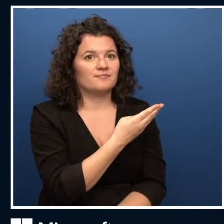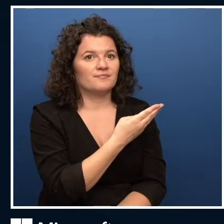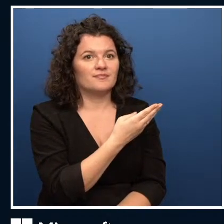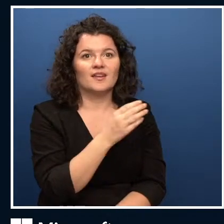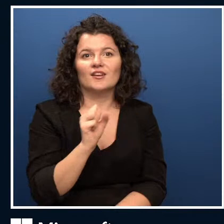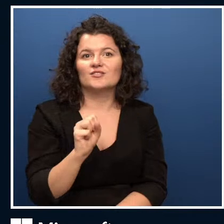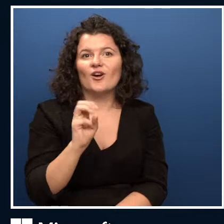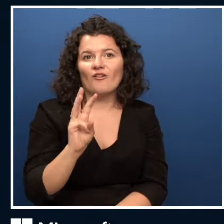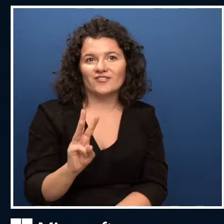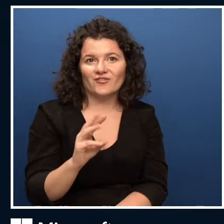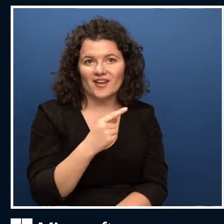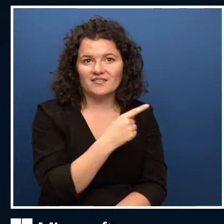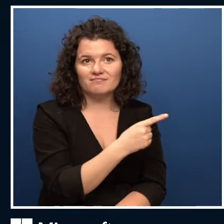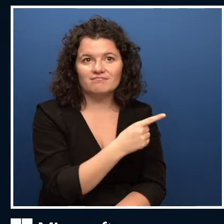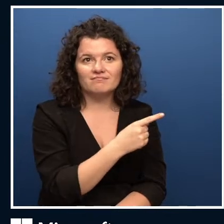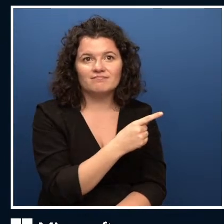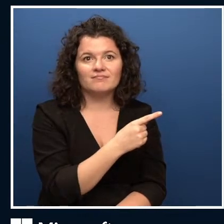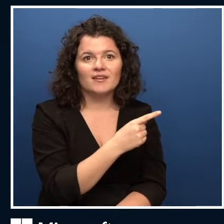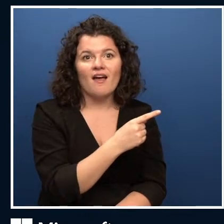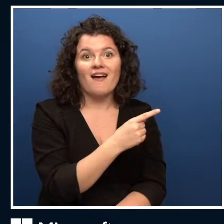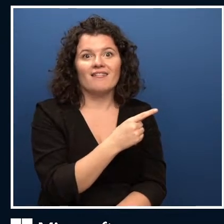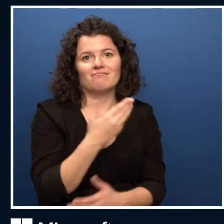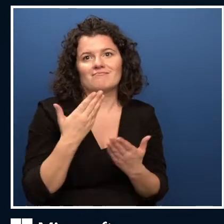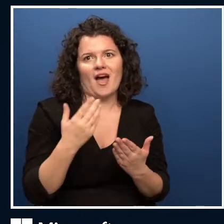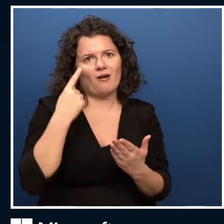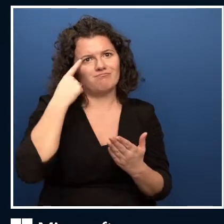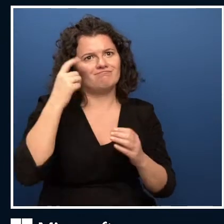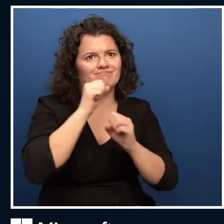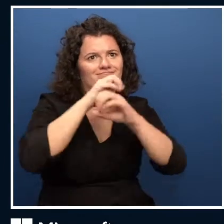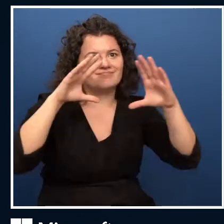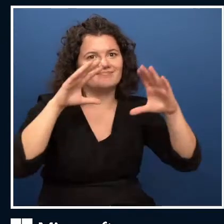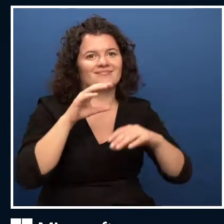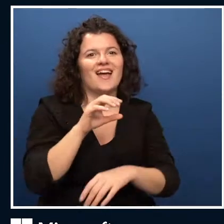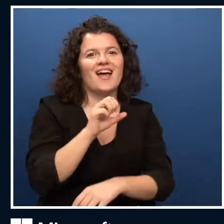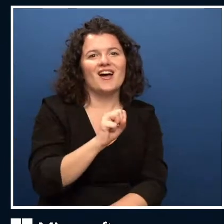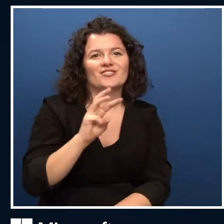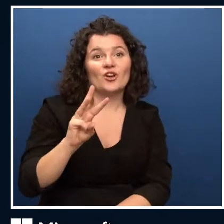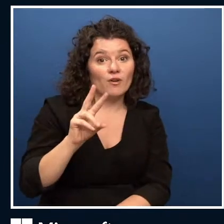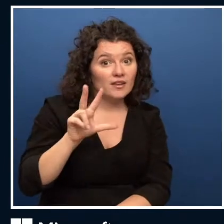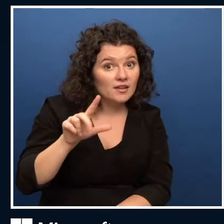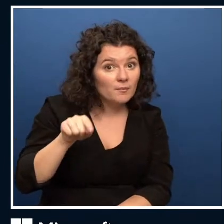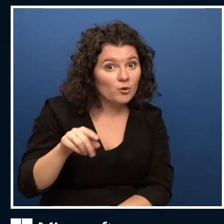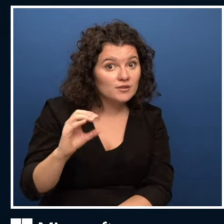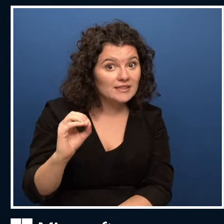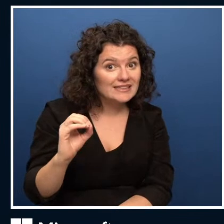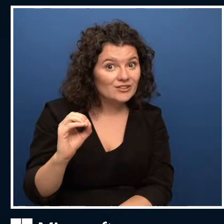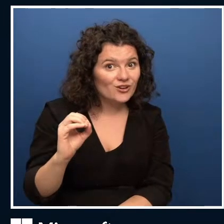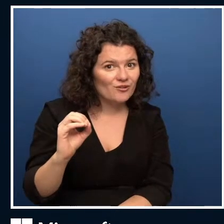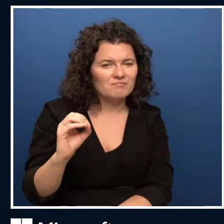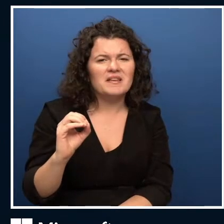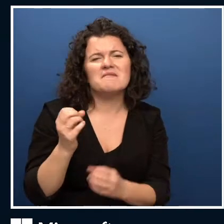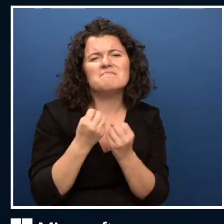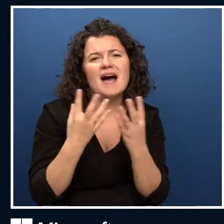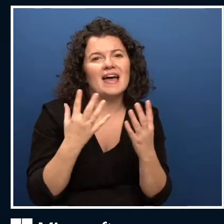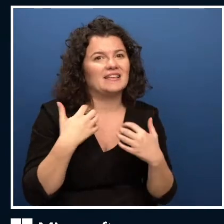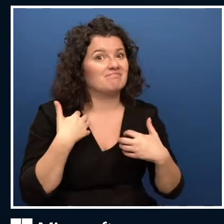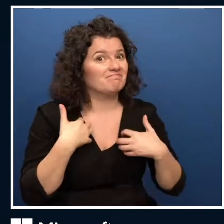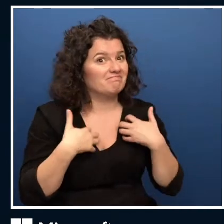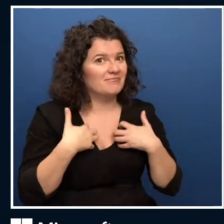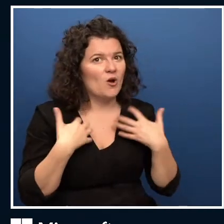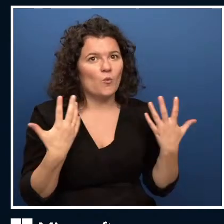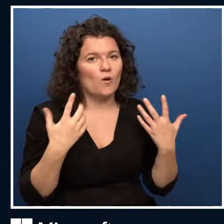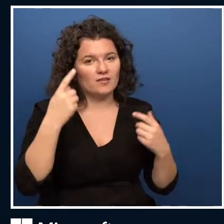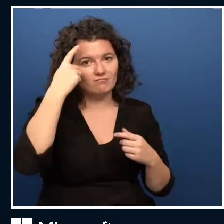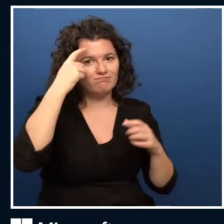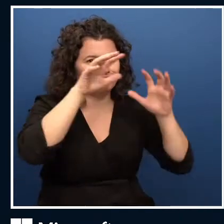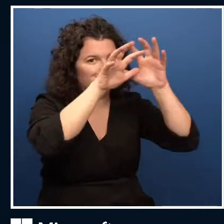this area. Prompt design, you're now not designing a huge data sets,